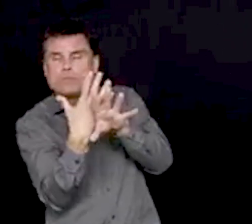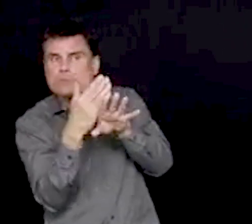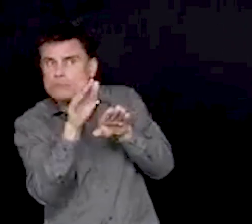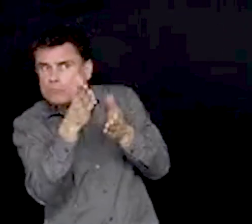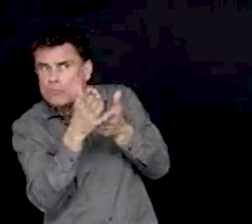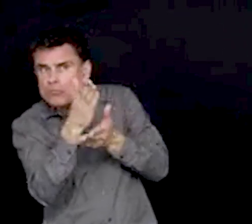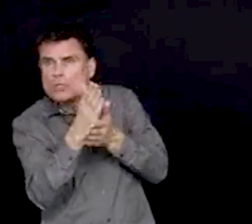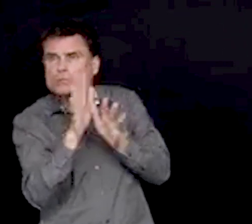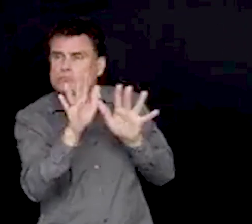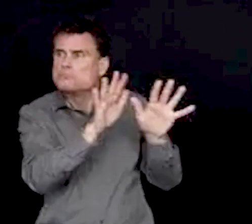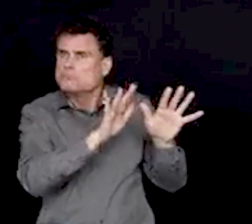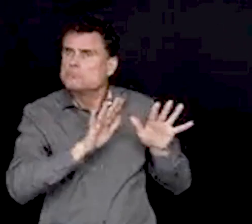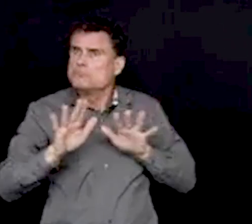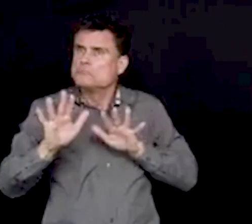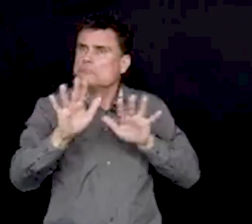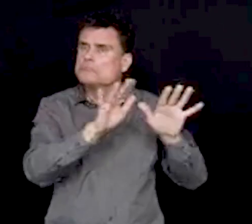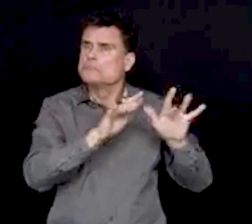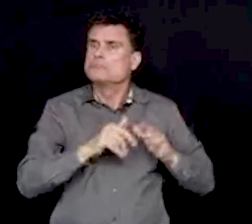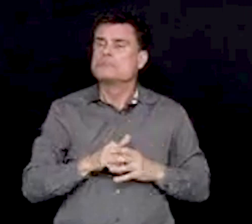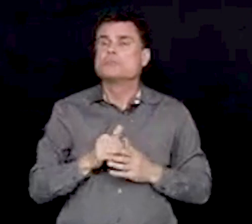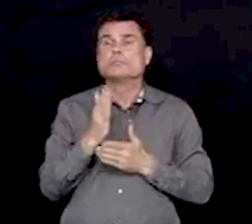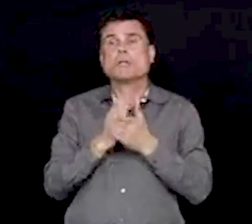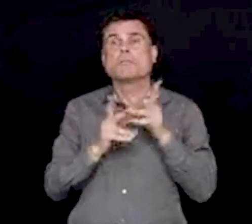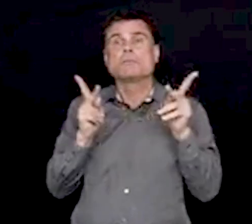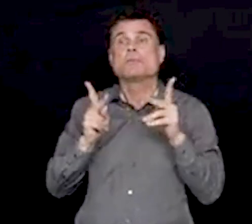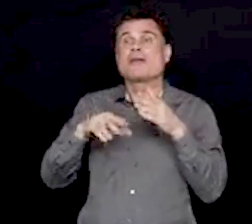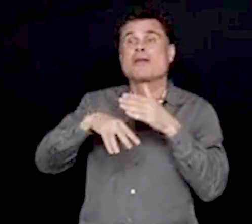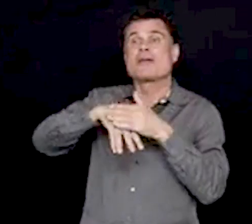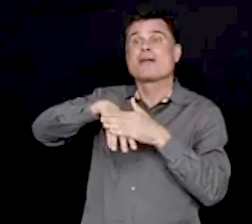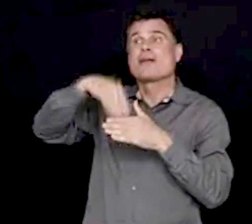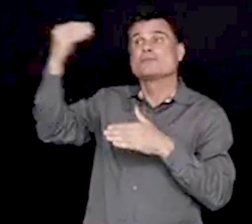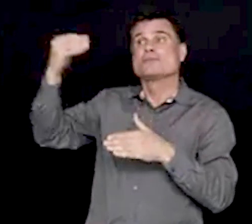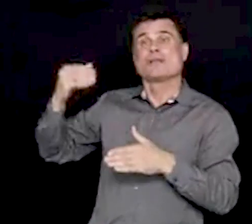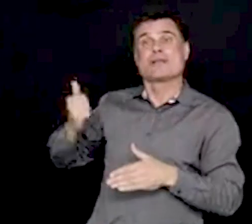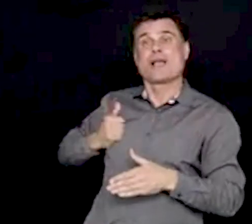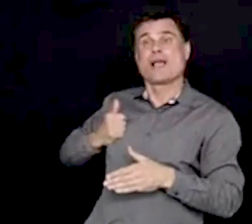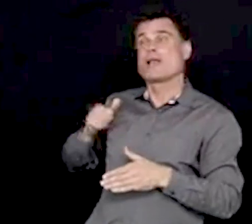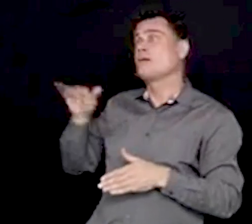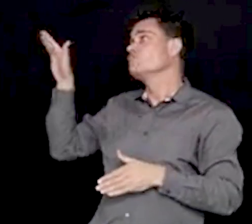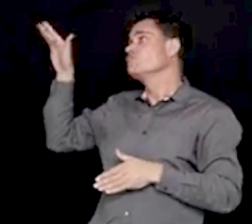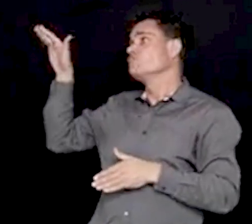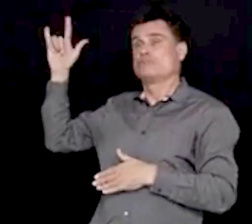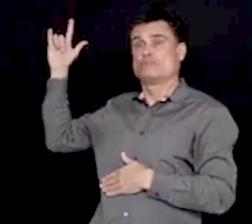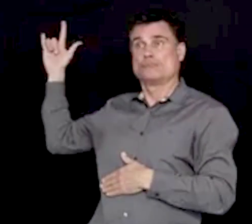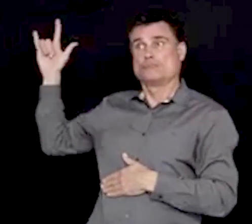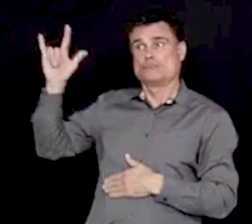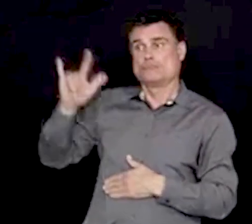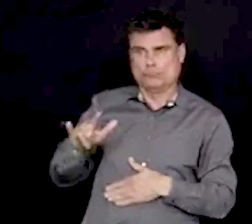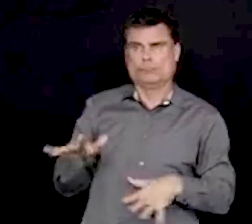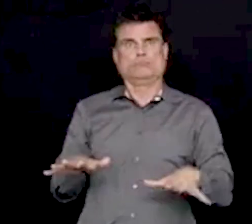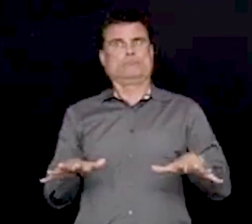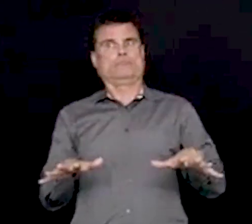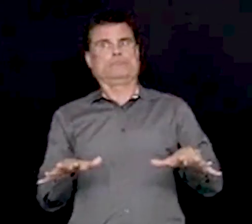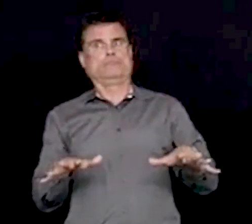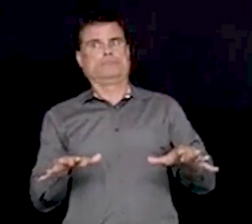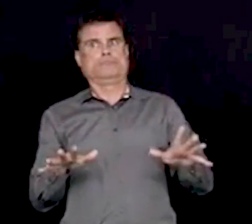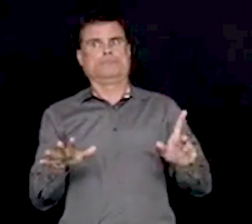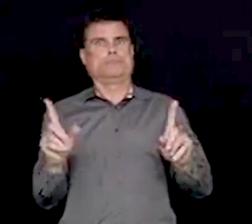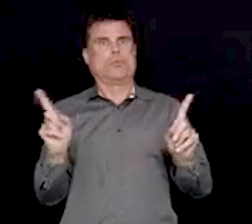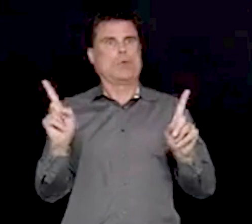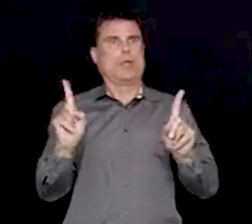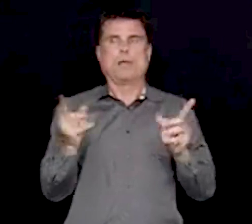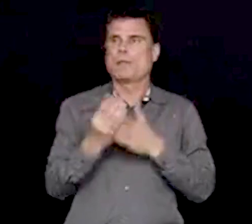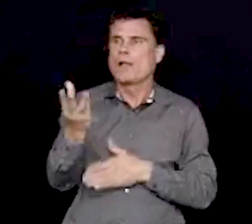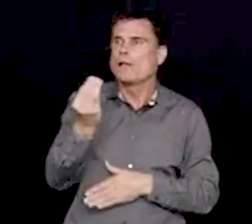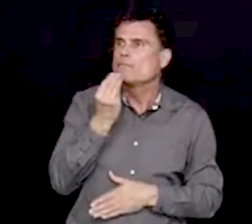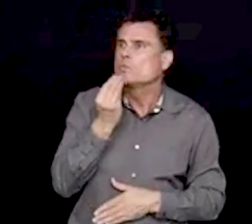going to get groceries? What am I going to do? So this is where we need to reach out to people and not be afraid to reach